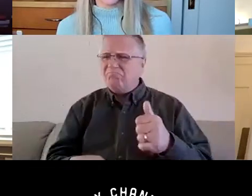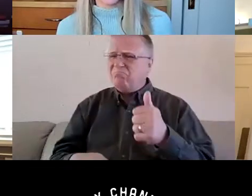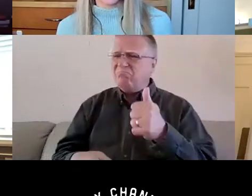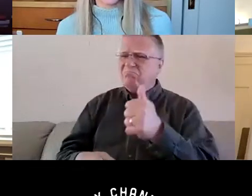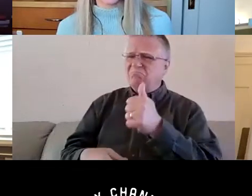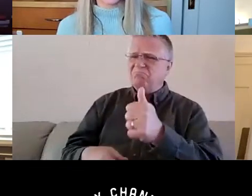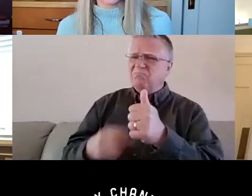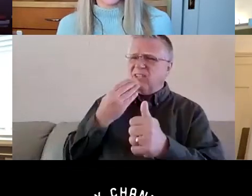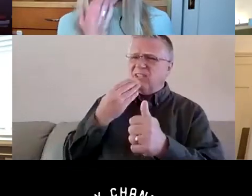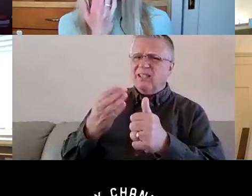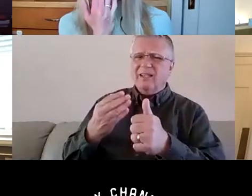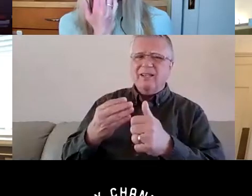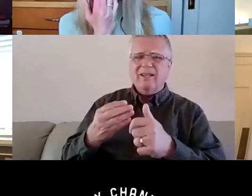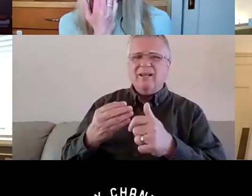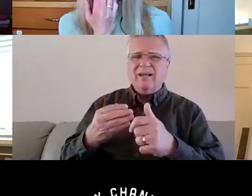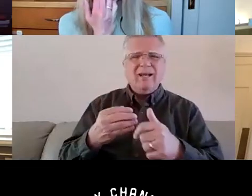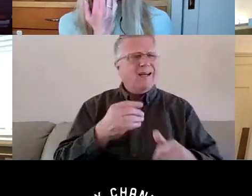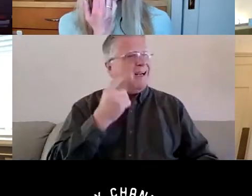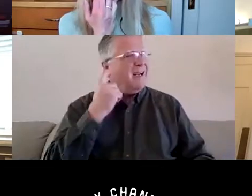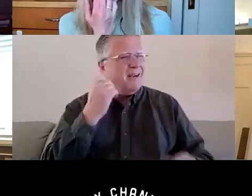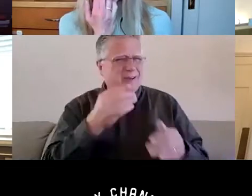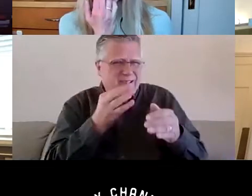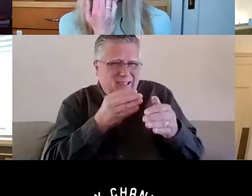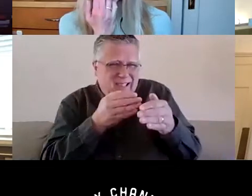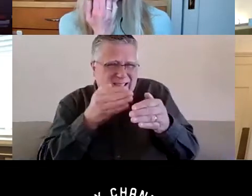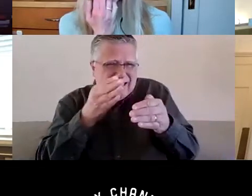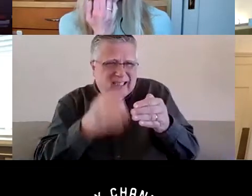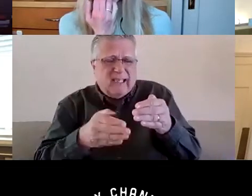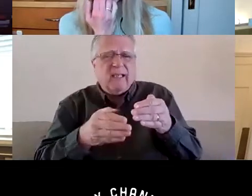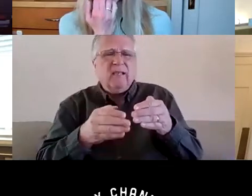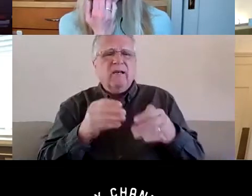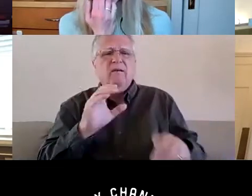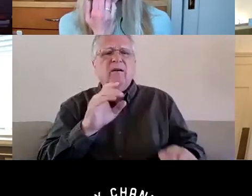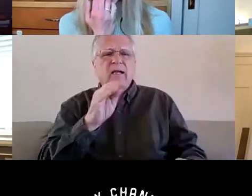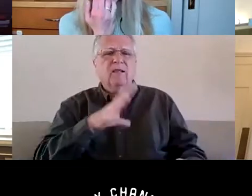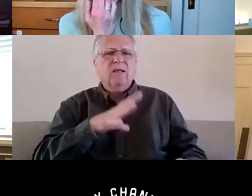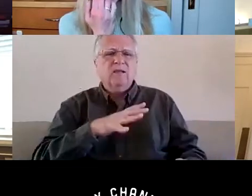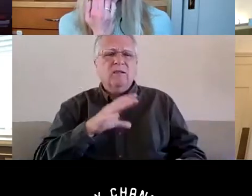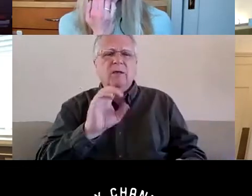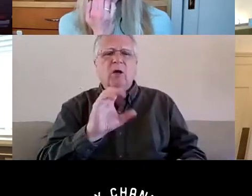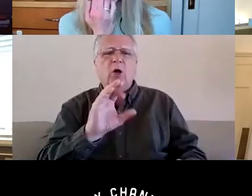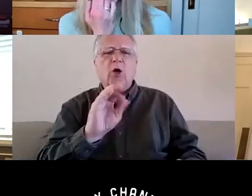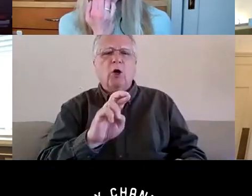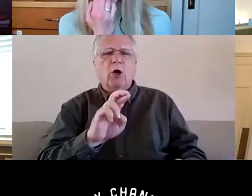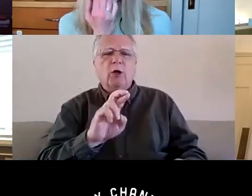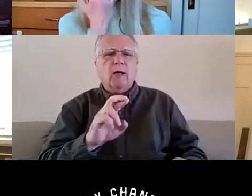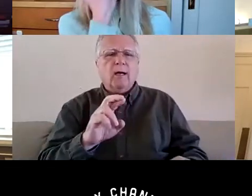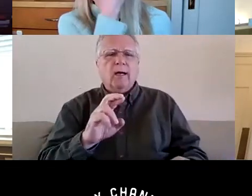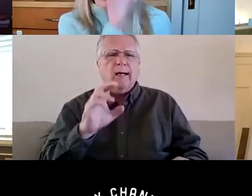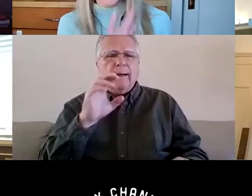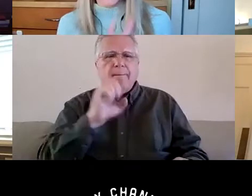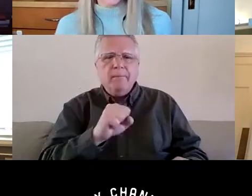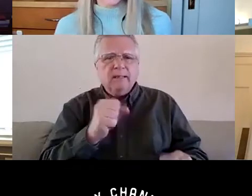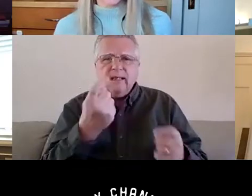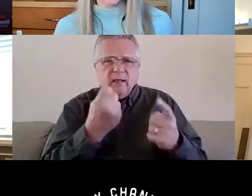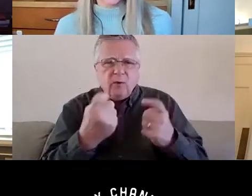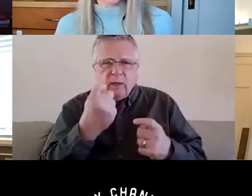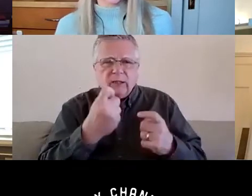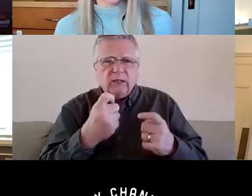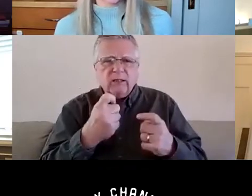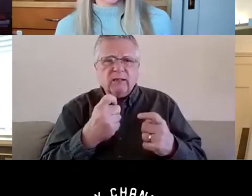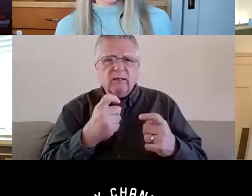I only heard the very, very end of Councilman O'Connor, so I apologize. I didn't hear any questions that I can answer to your